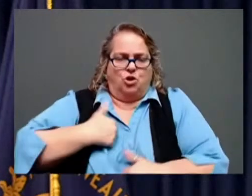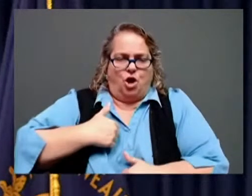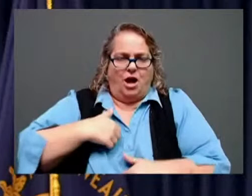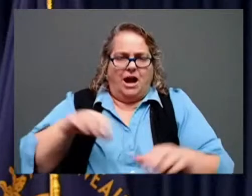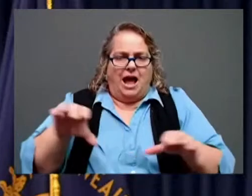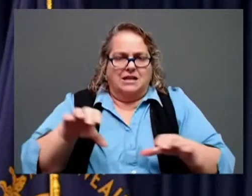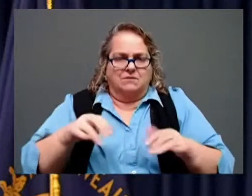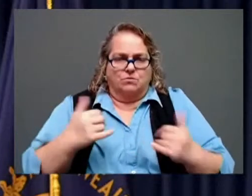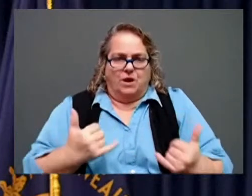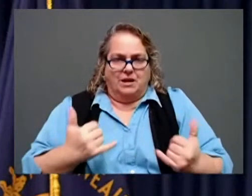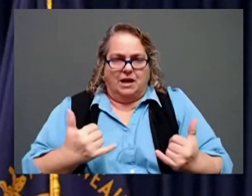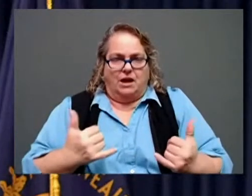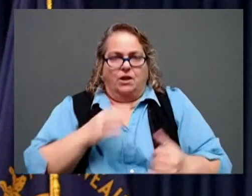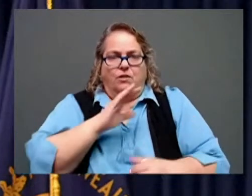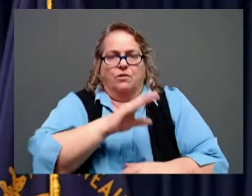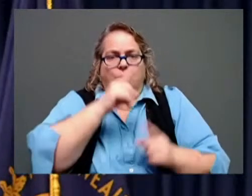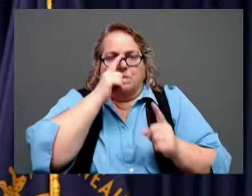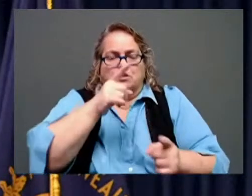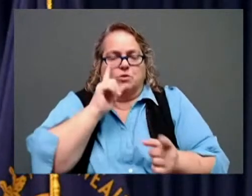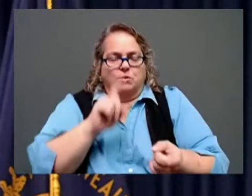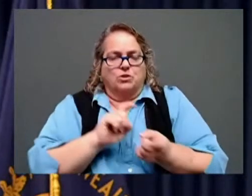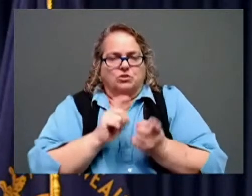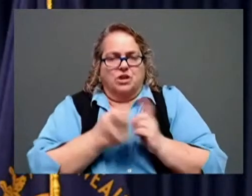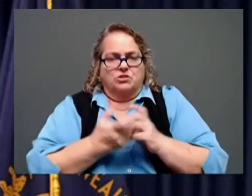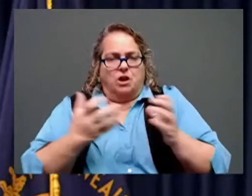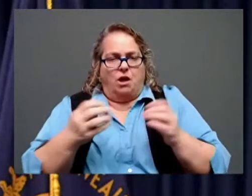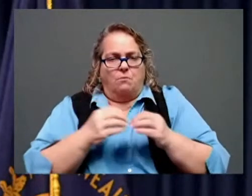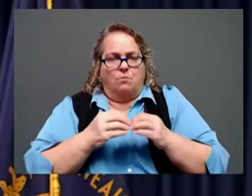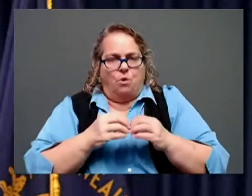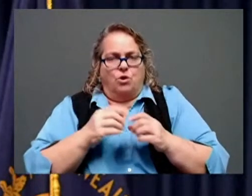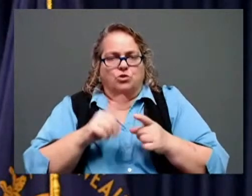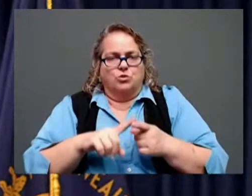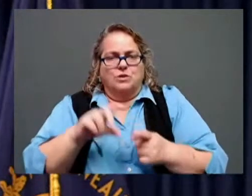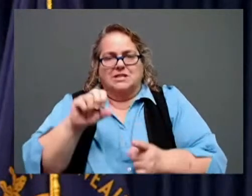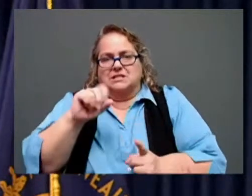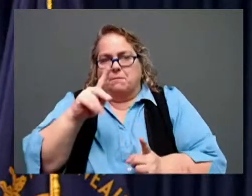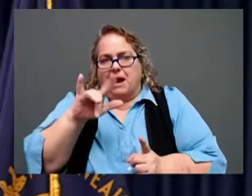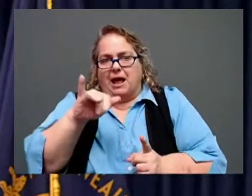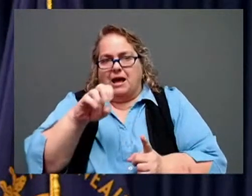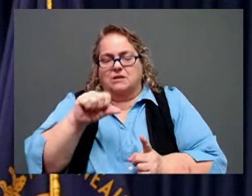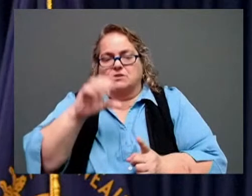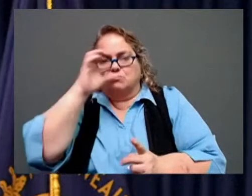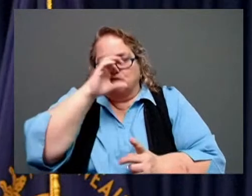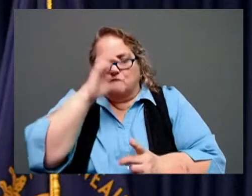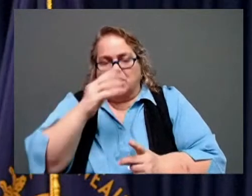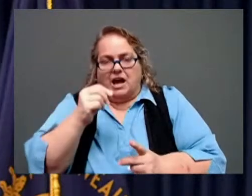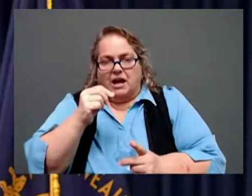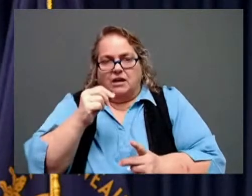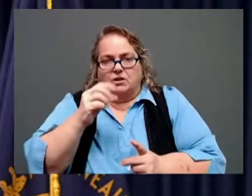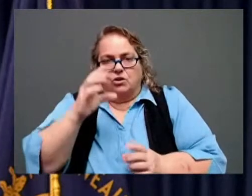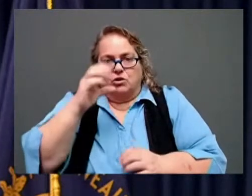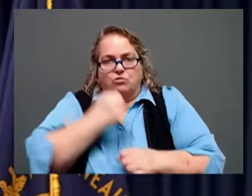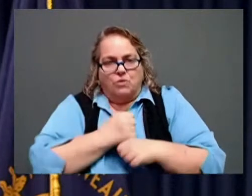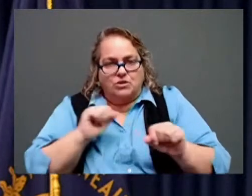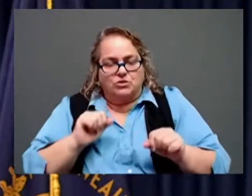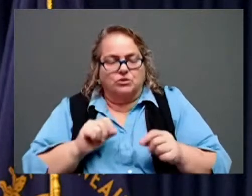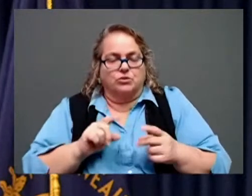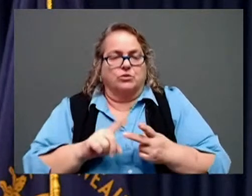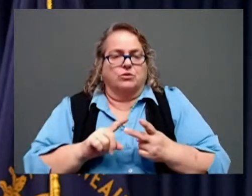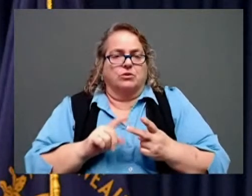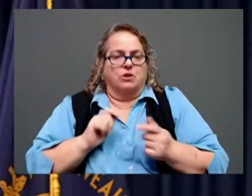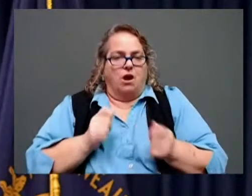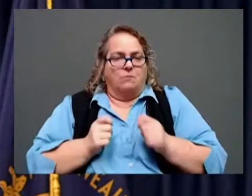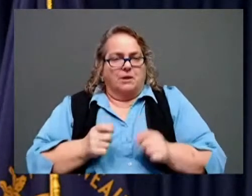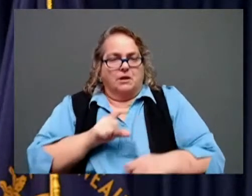Their mission's going to change a lot more to supplies, search and rescue, augmenting police,